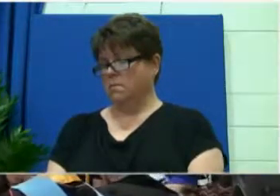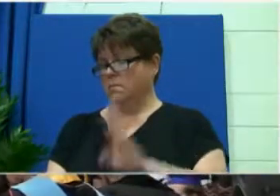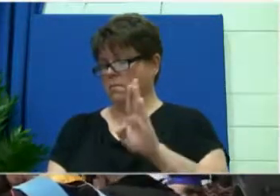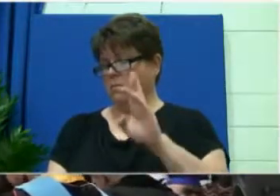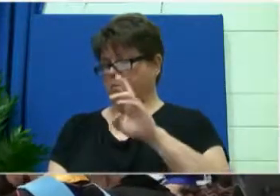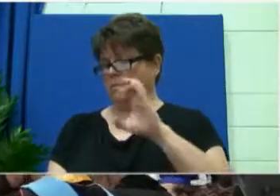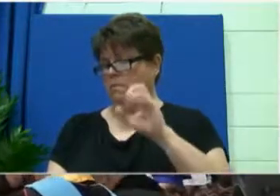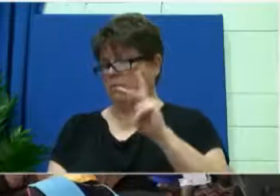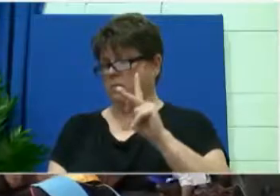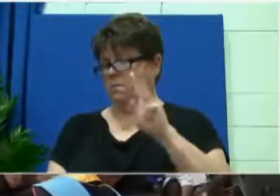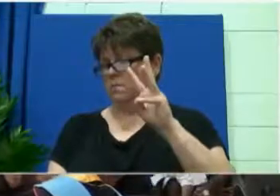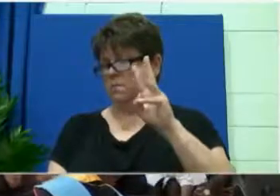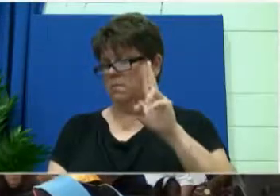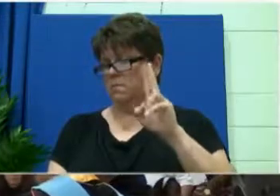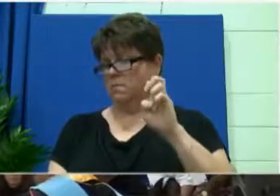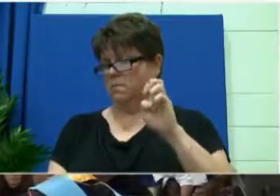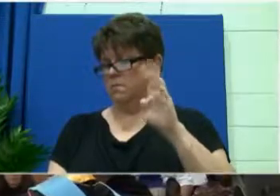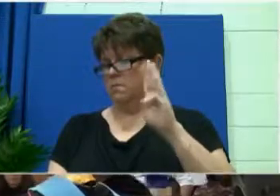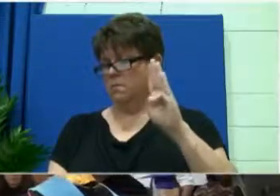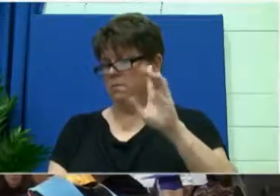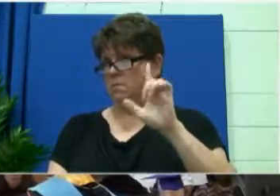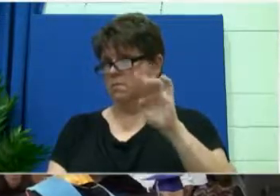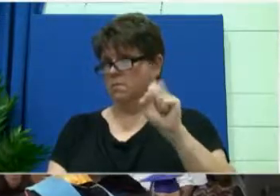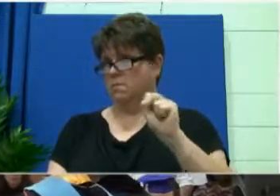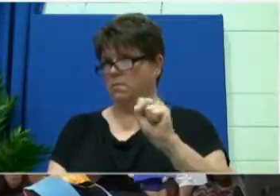Brock Robert Wibbles, Associate in Arts.